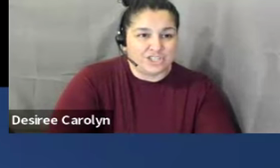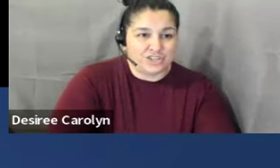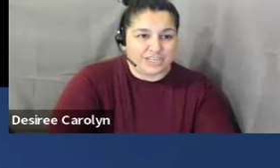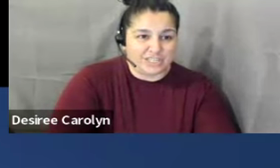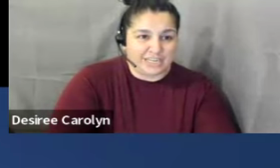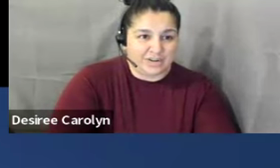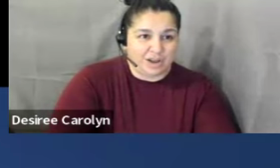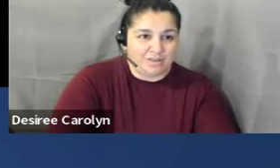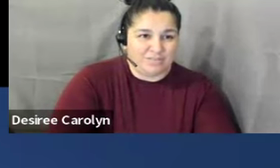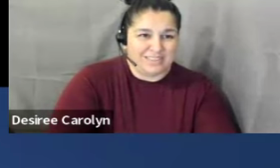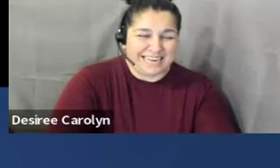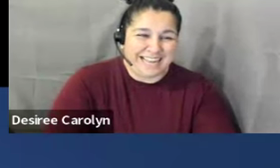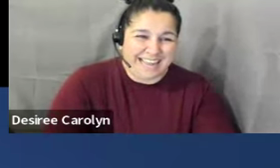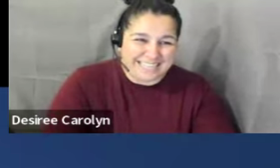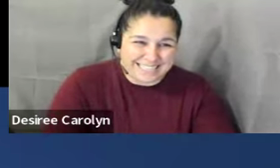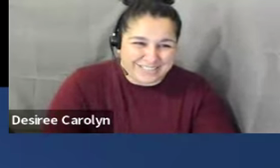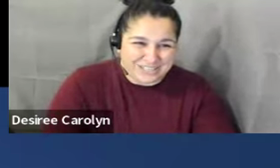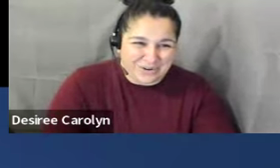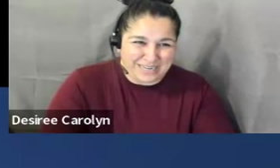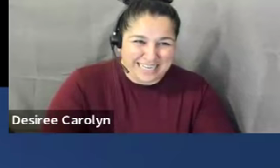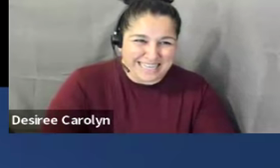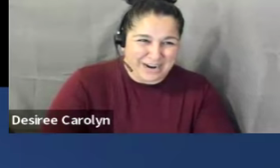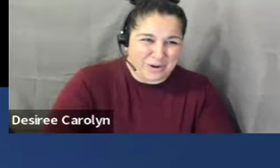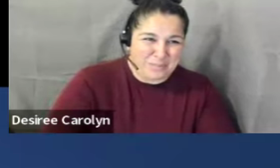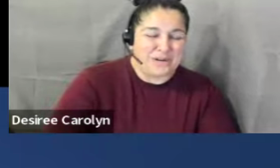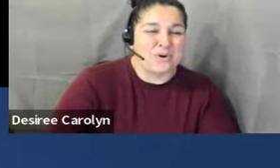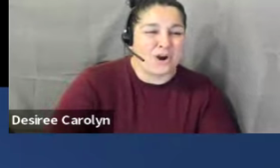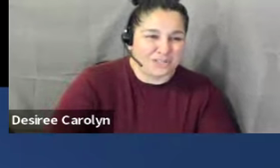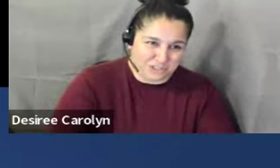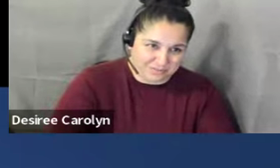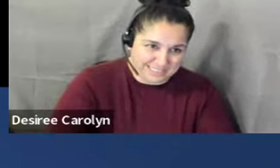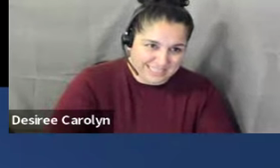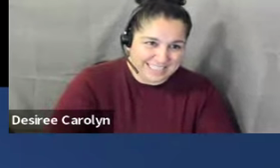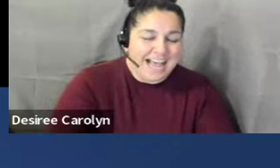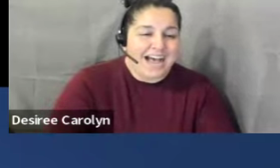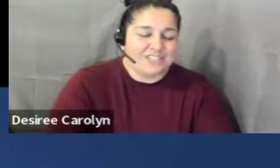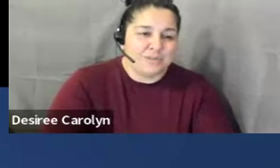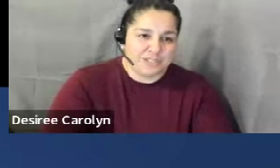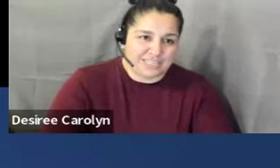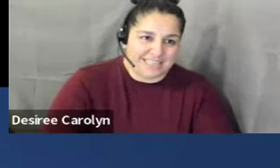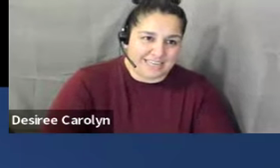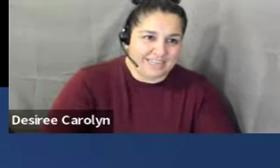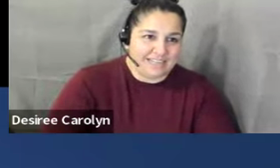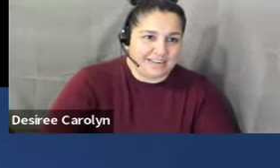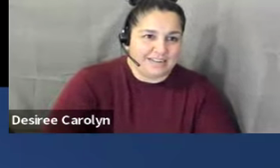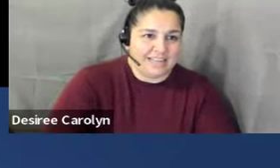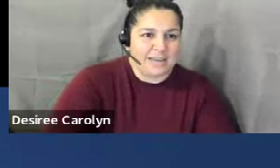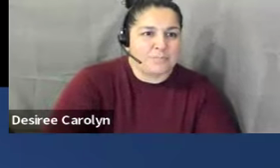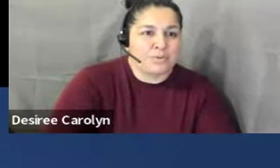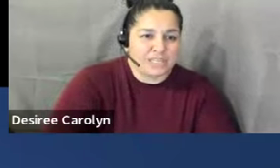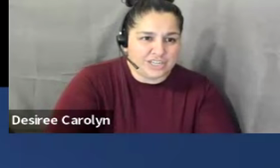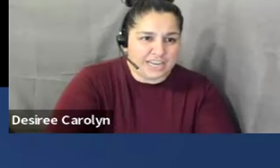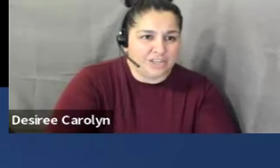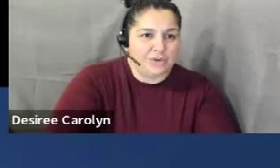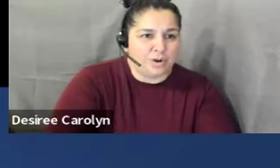the frustration of that ASL is already there, but no CART services. I do understand that, and